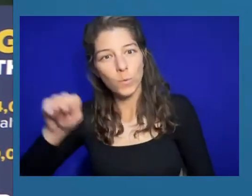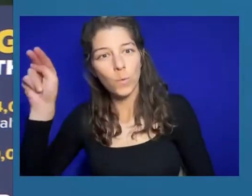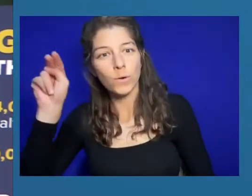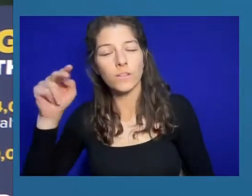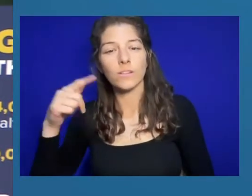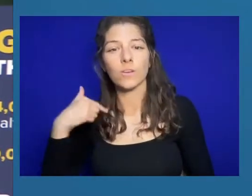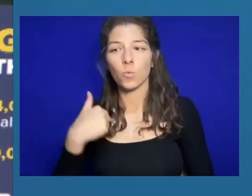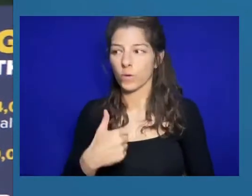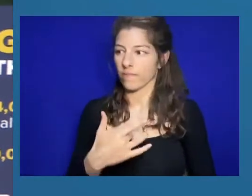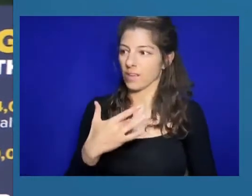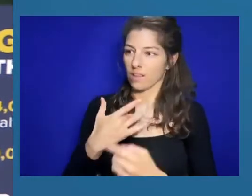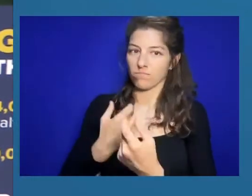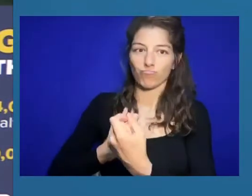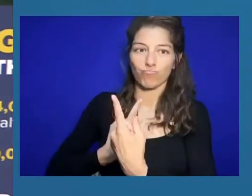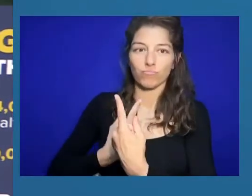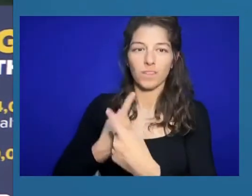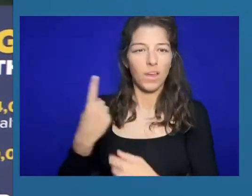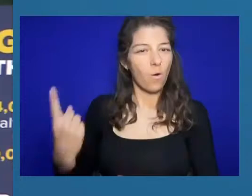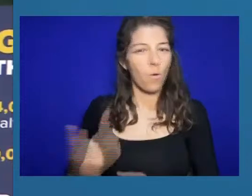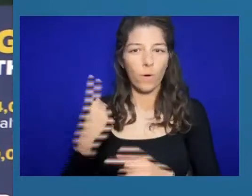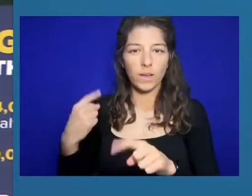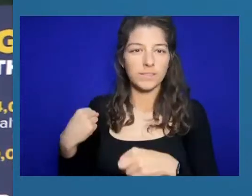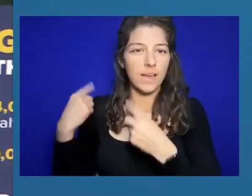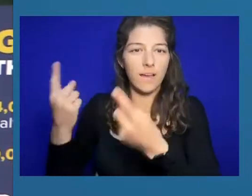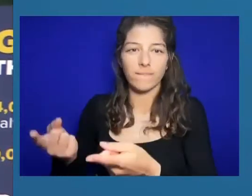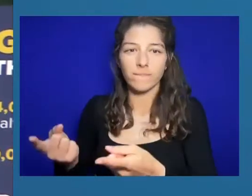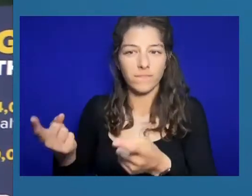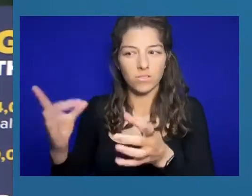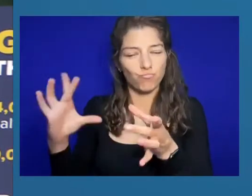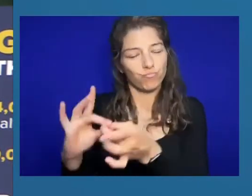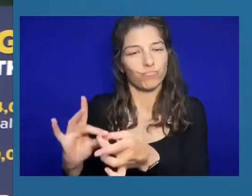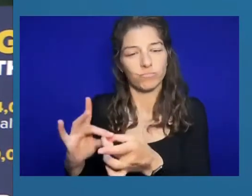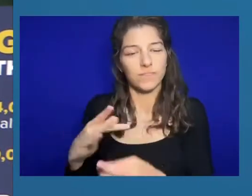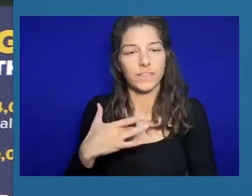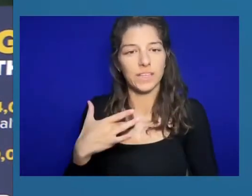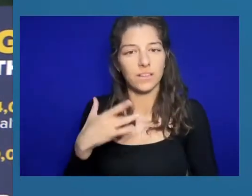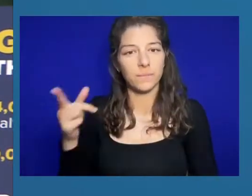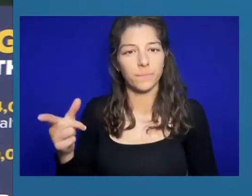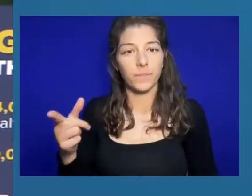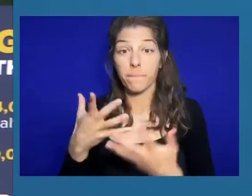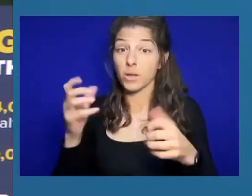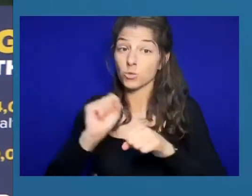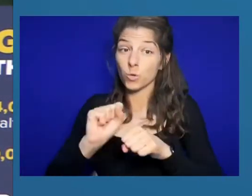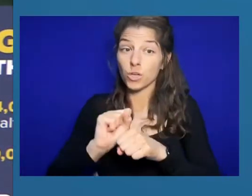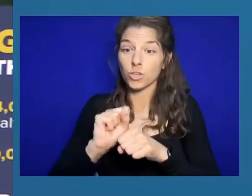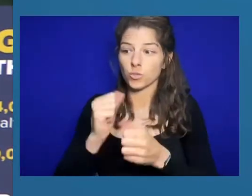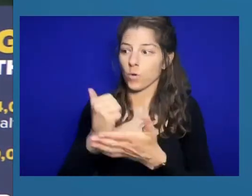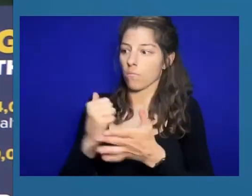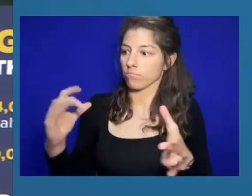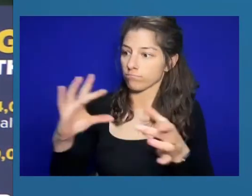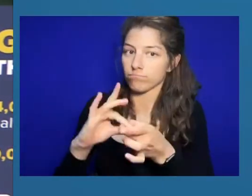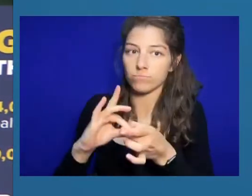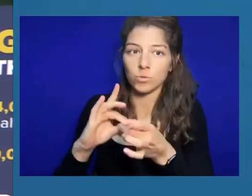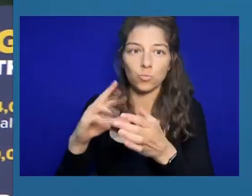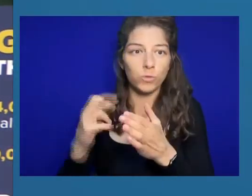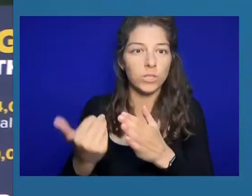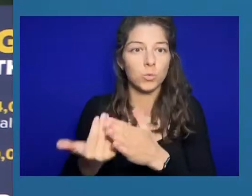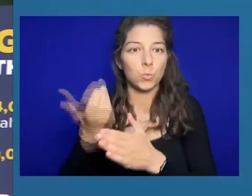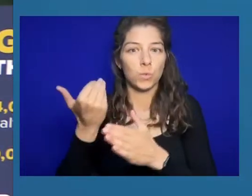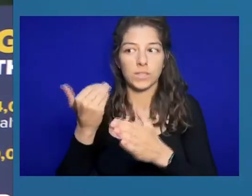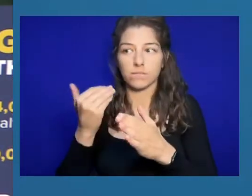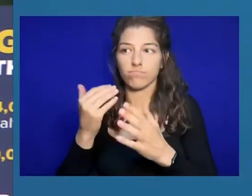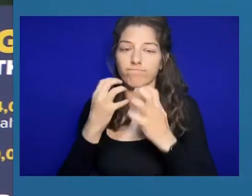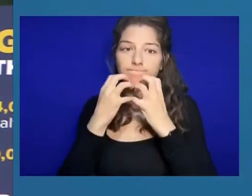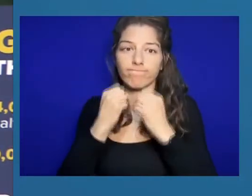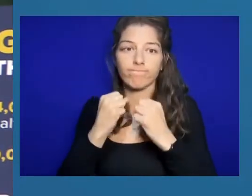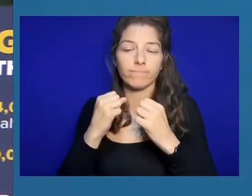they feel, as they always have in reverse. We have much work ahead to help reaffirm and renew this precious relationship with our